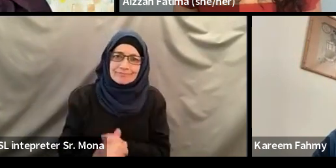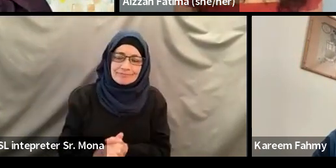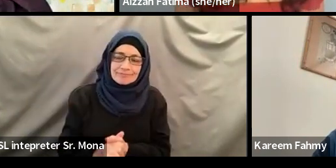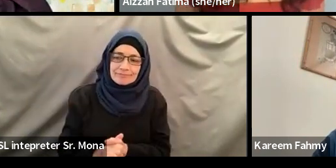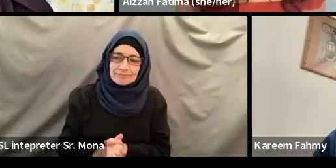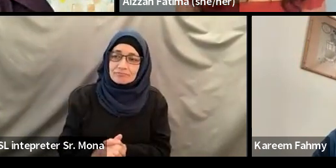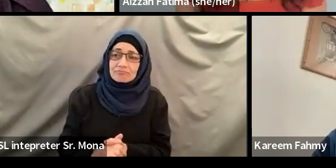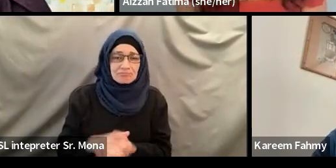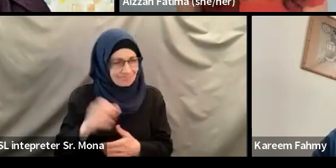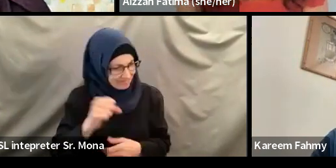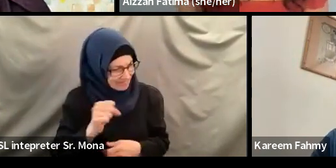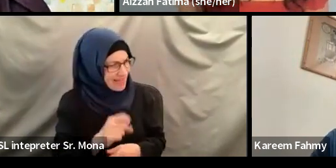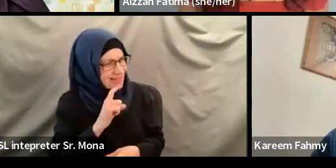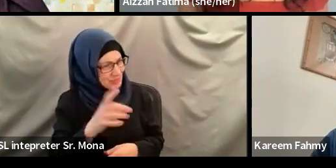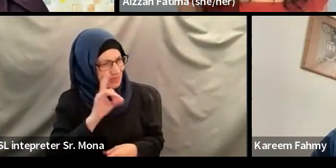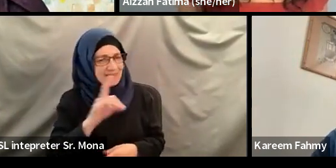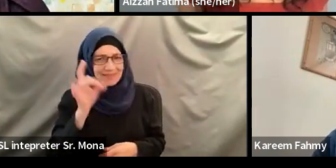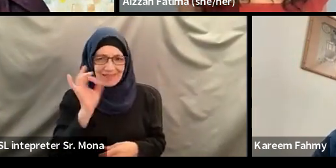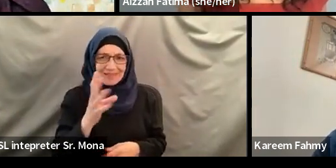Yeah, it's terrible, isn't it?